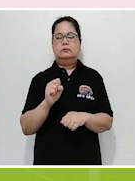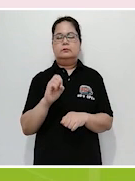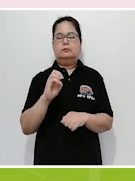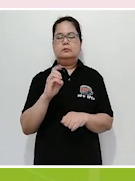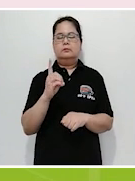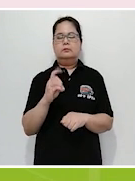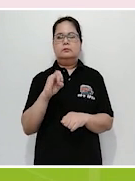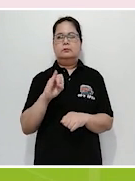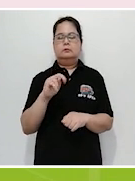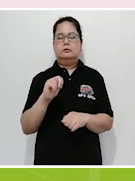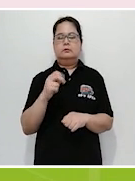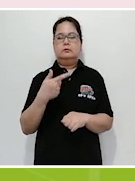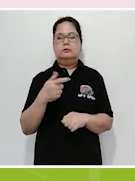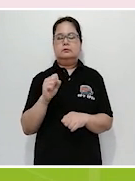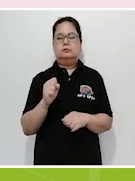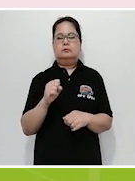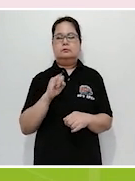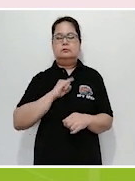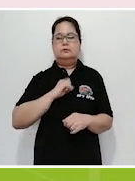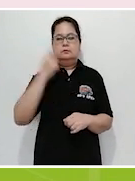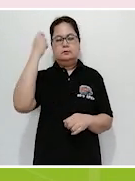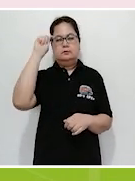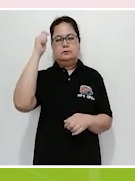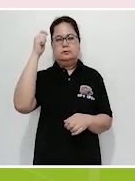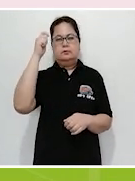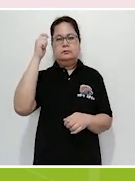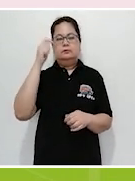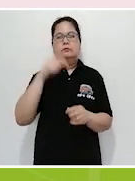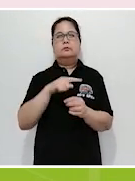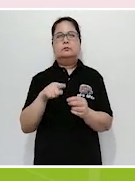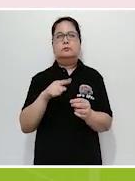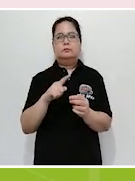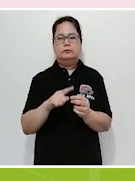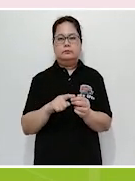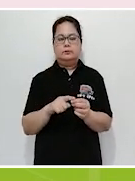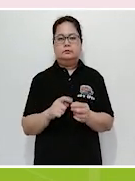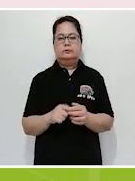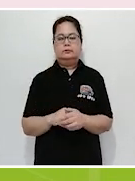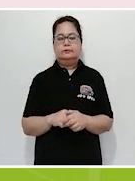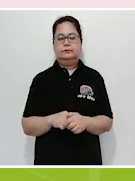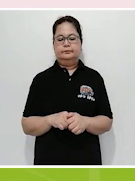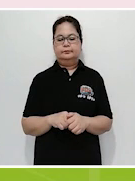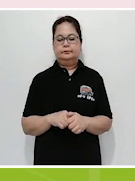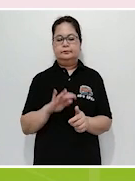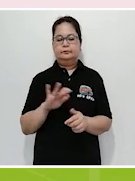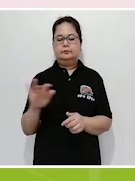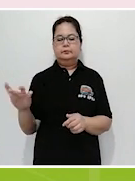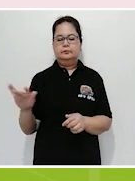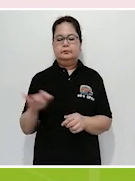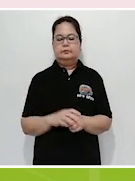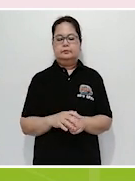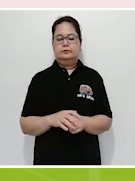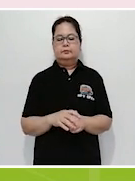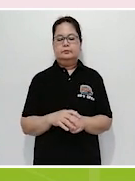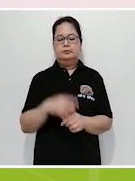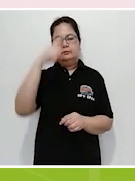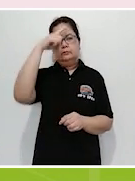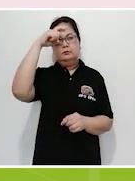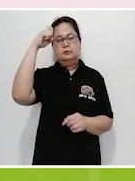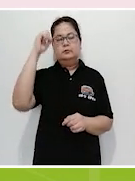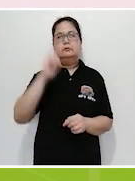Based on the headings, subheadings, I think the text will be about blank.